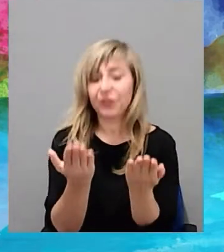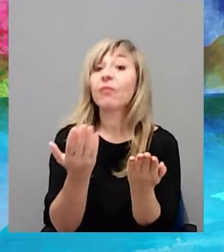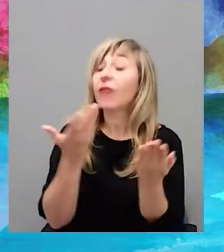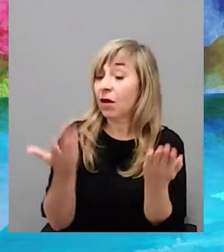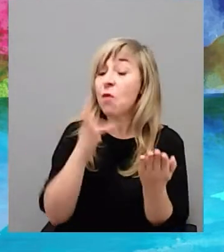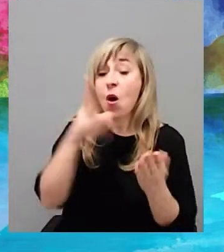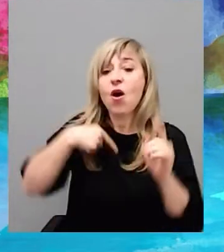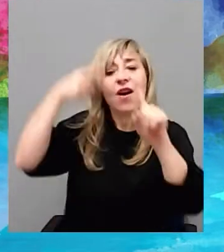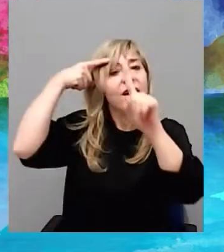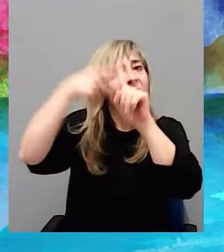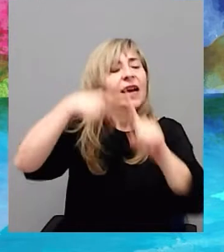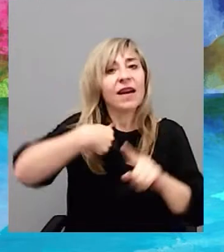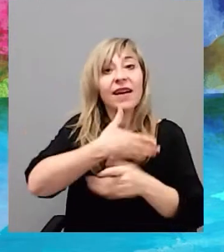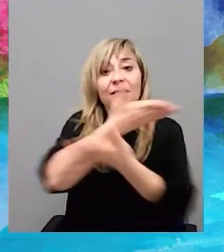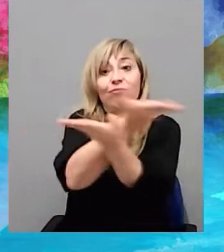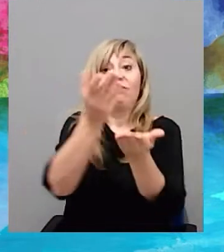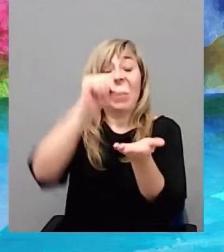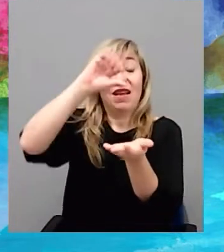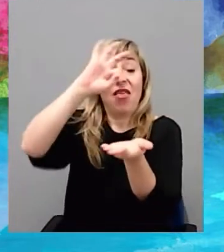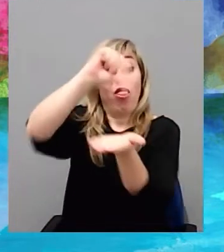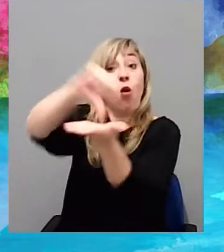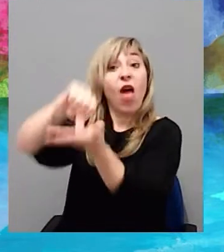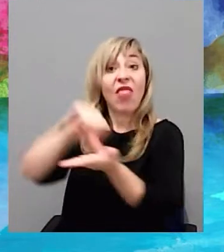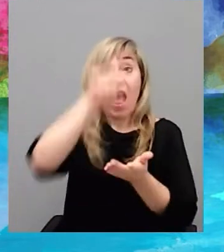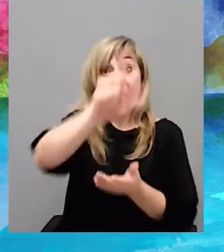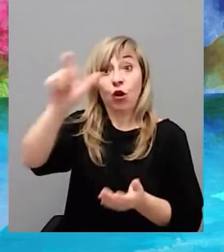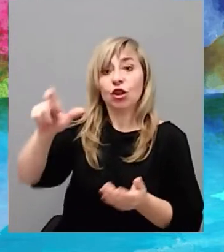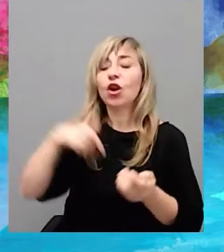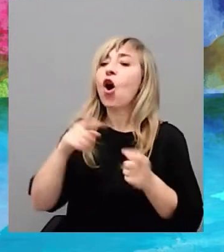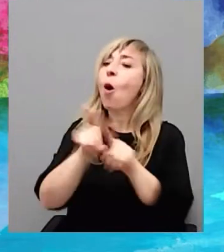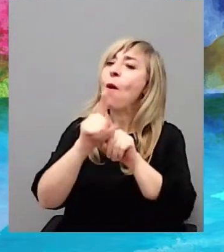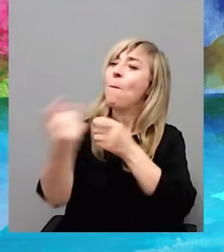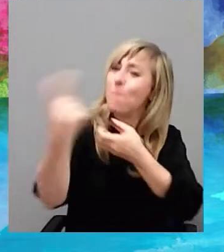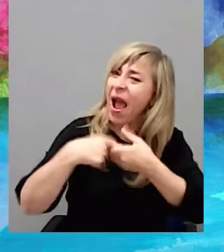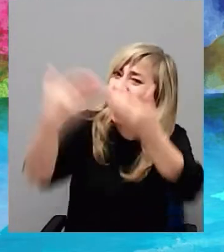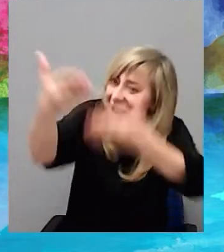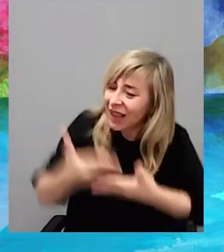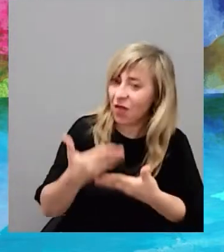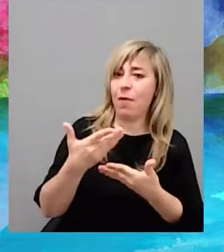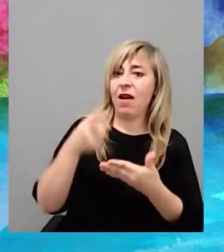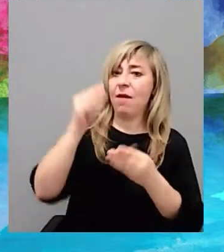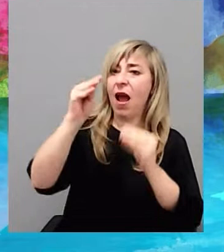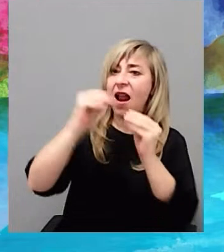We also included citizens in this accessibility plan.